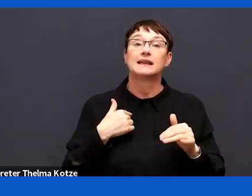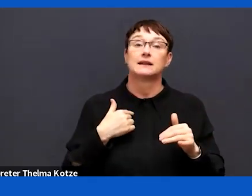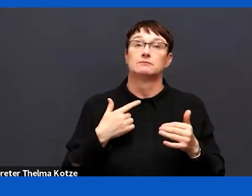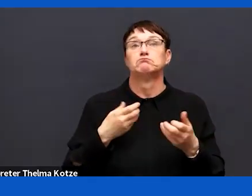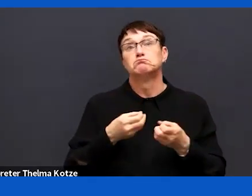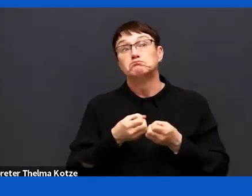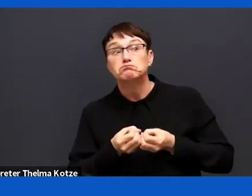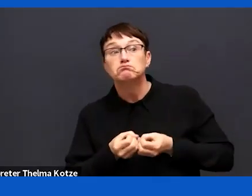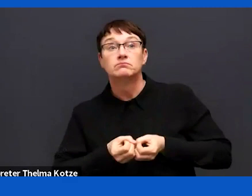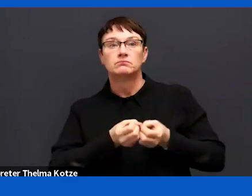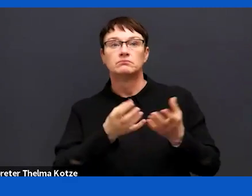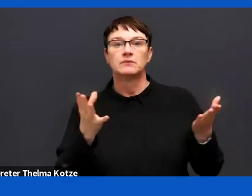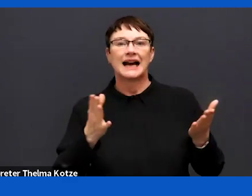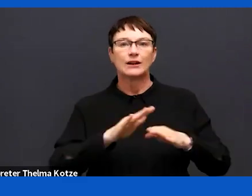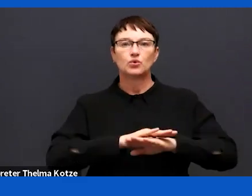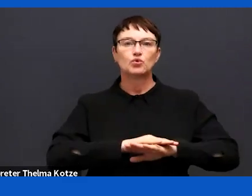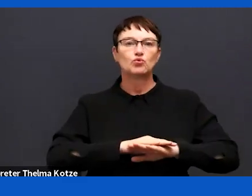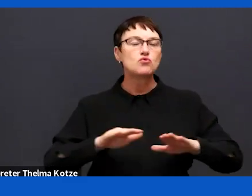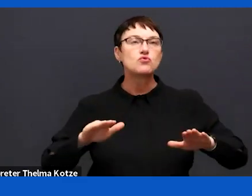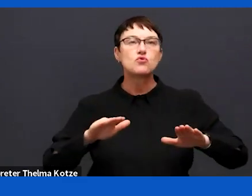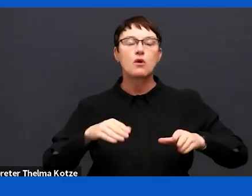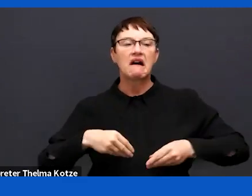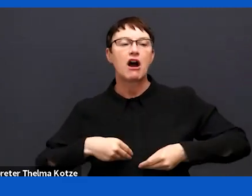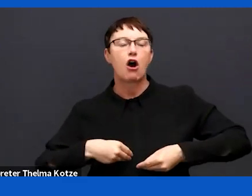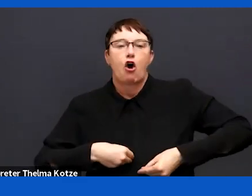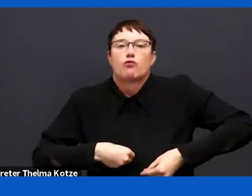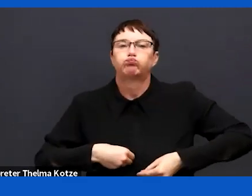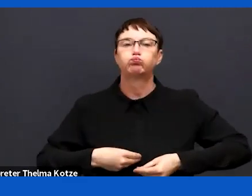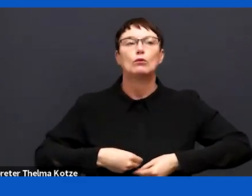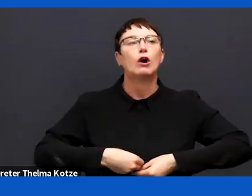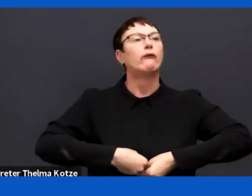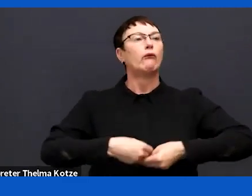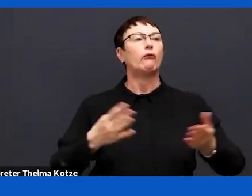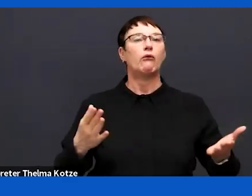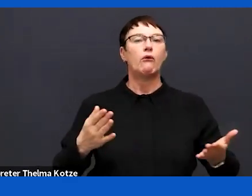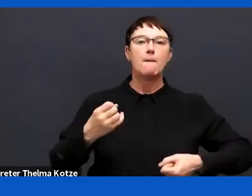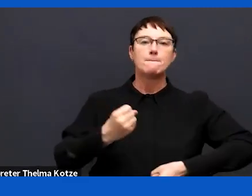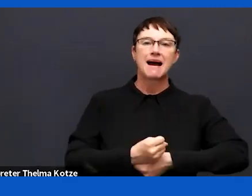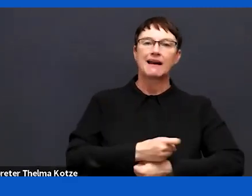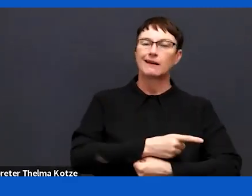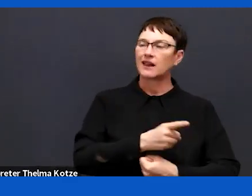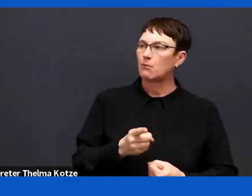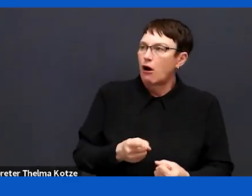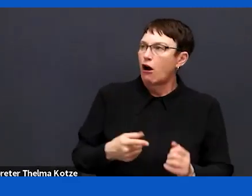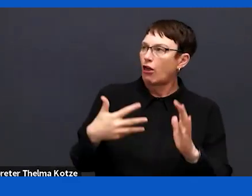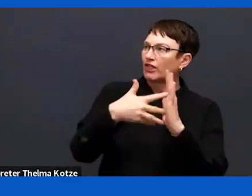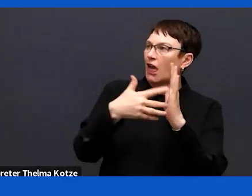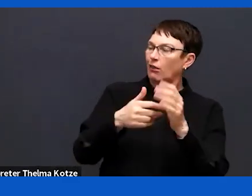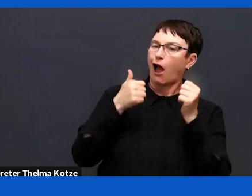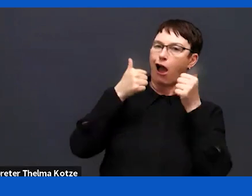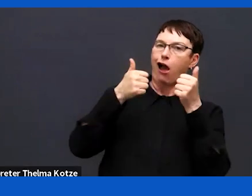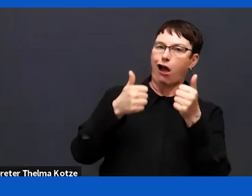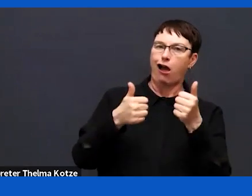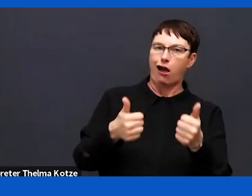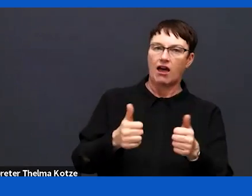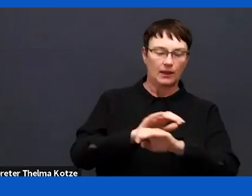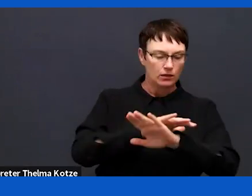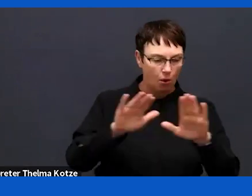would compromise the accuracy of the results. So I think as a sector, we should talk about that